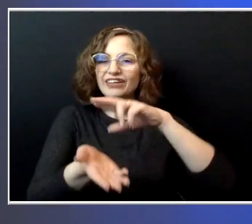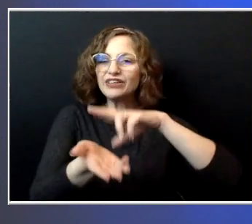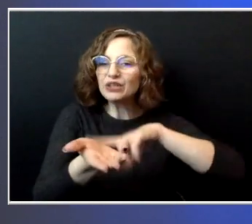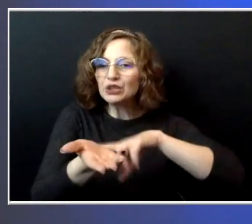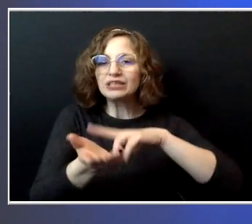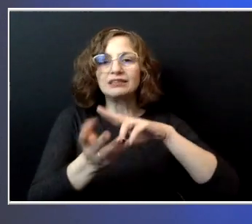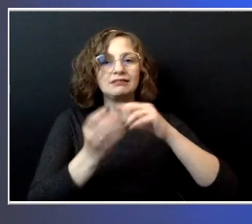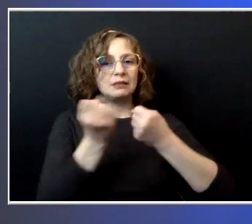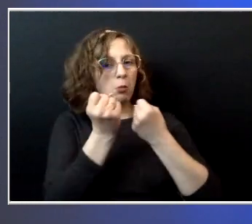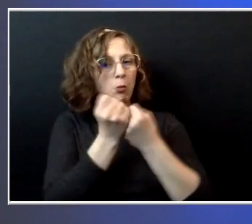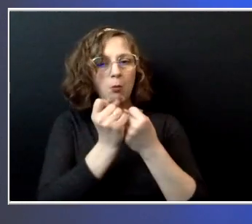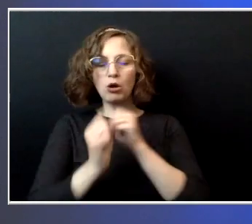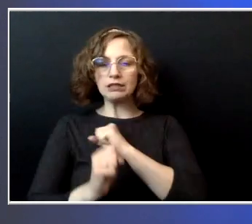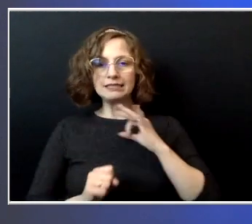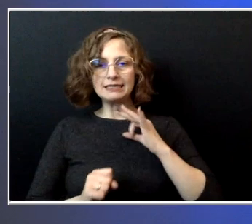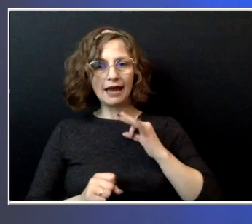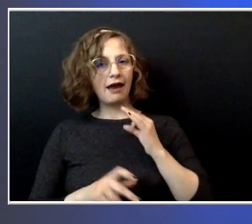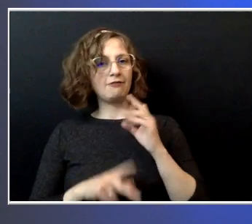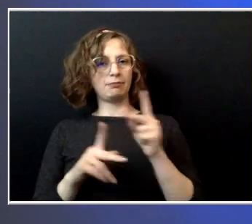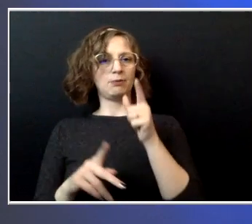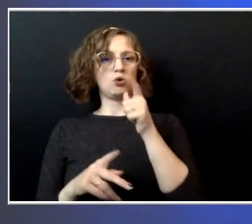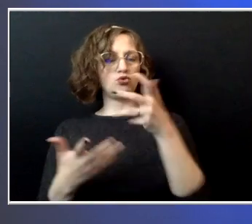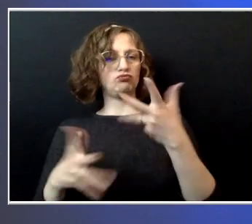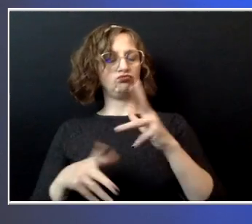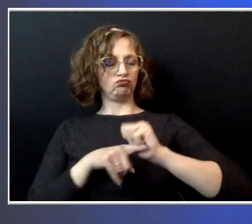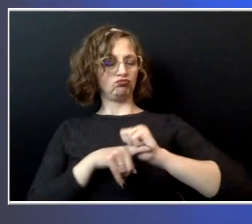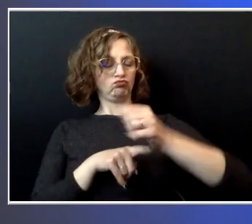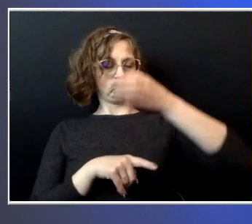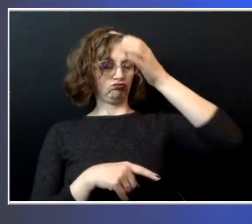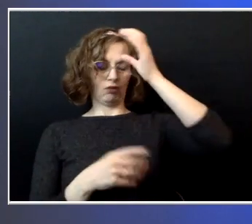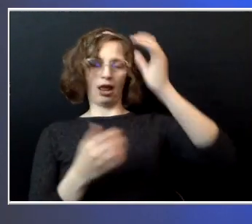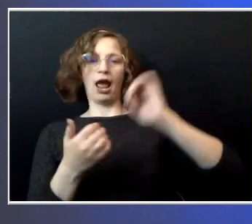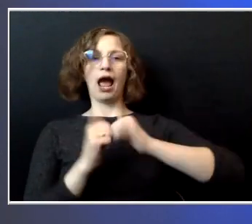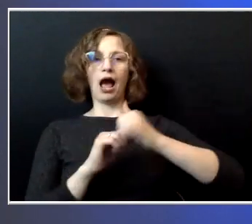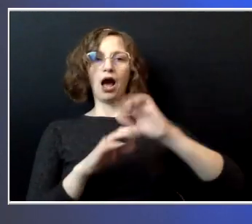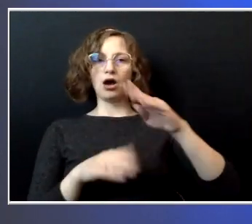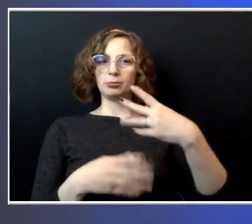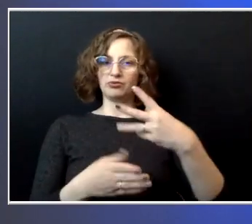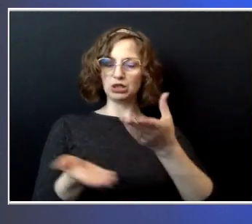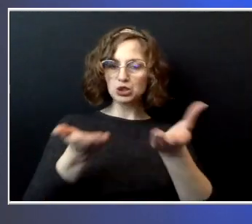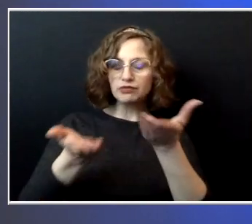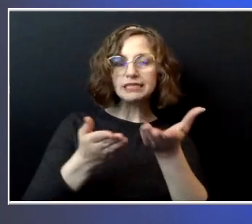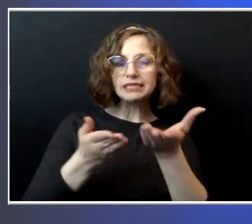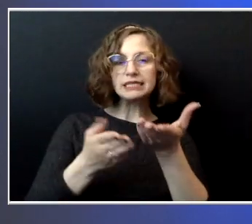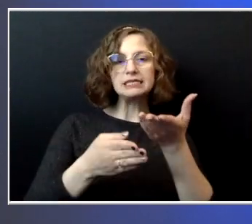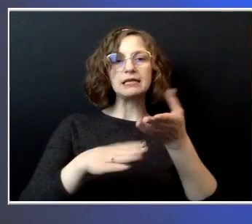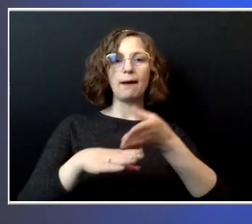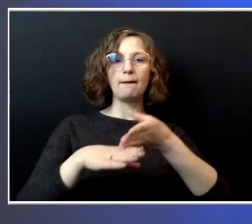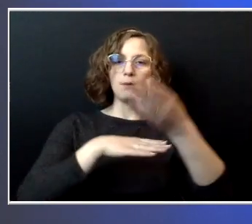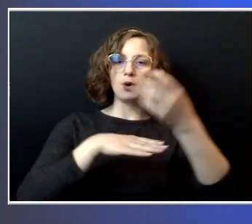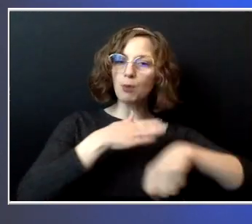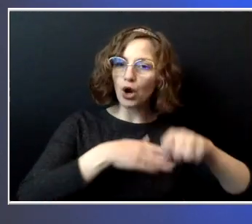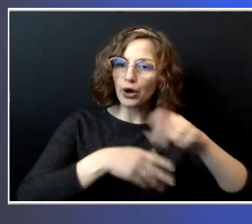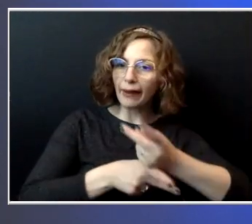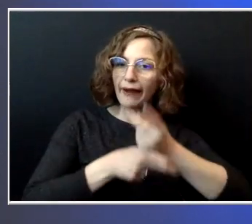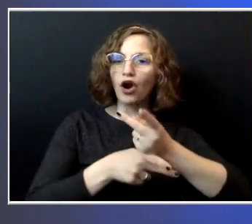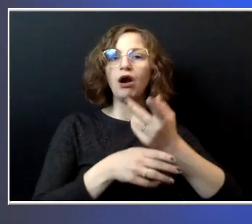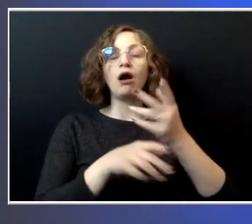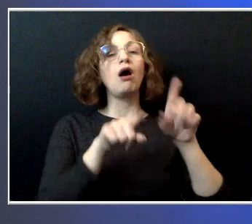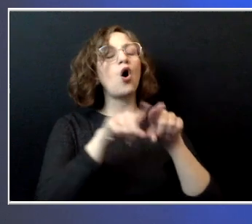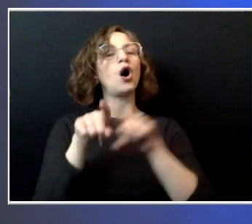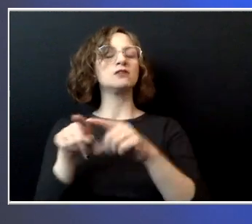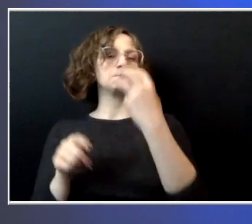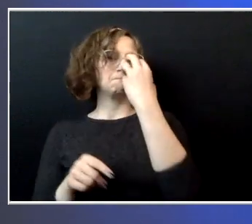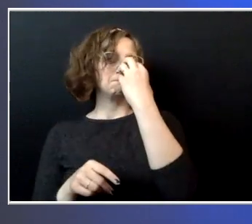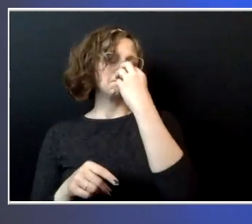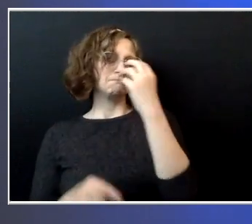and postpartum care. And that's becoming more of a challenge as well. And then finally, anesthesia services. A lot of rural hospitals are